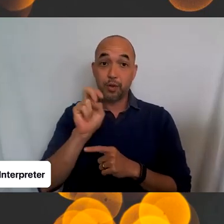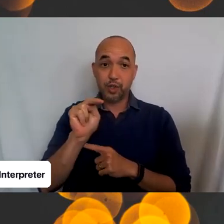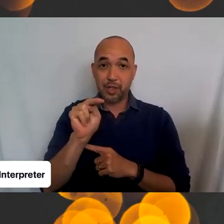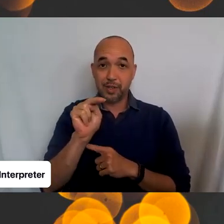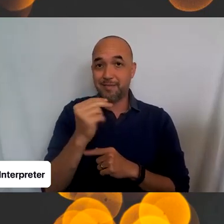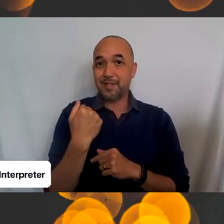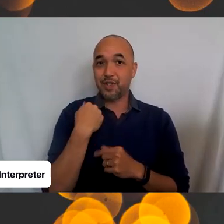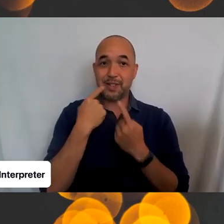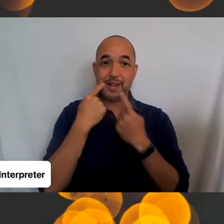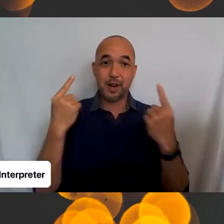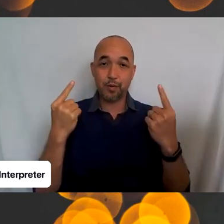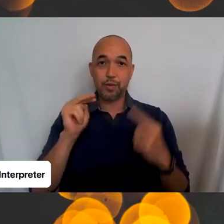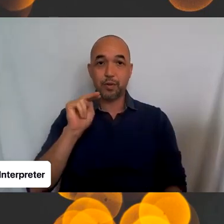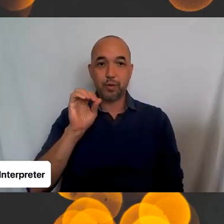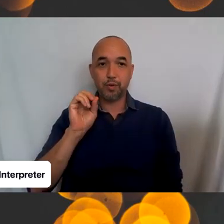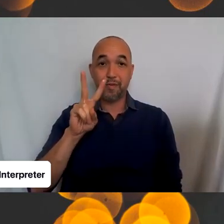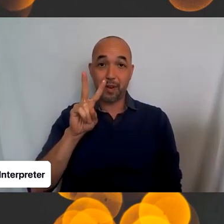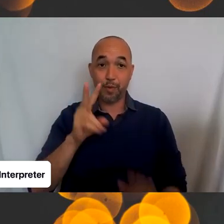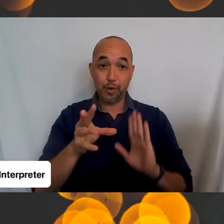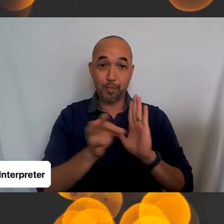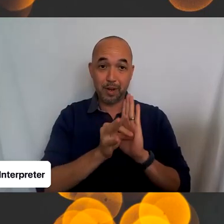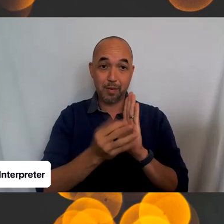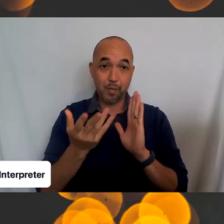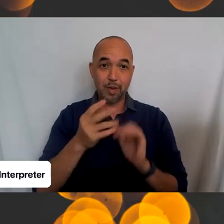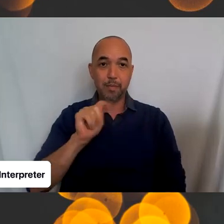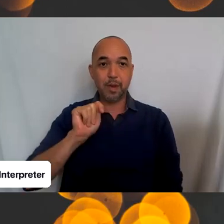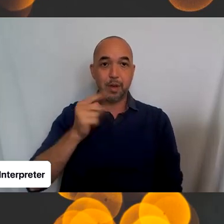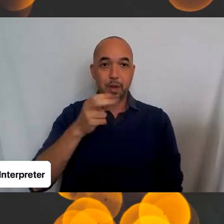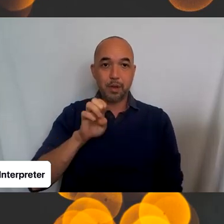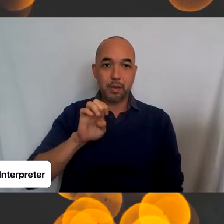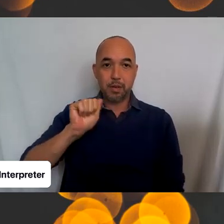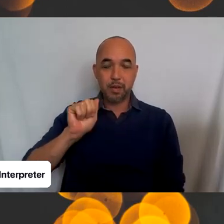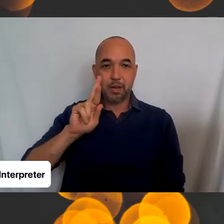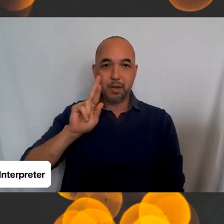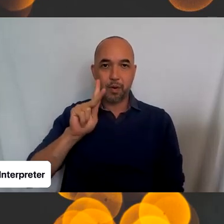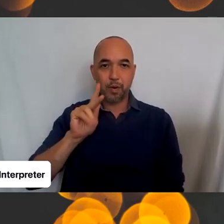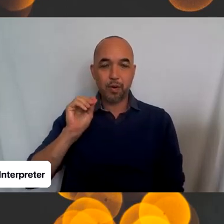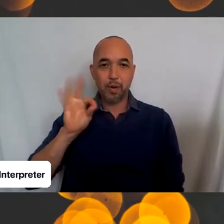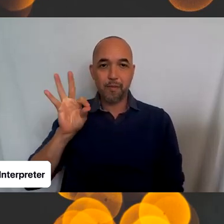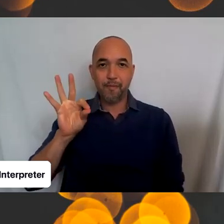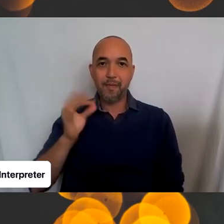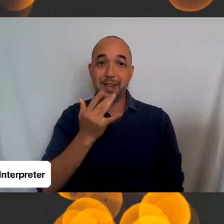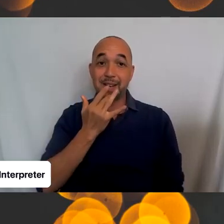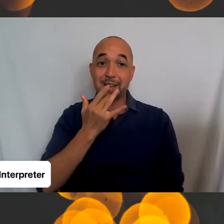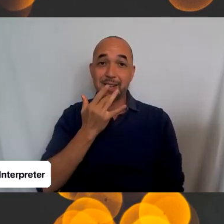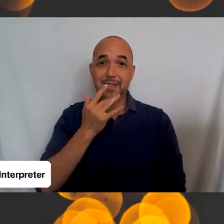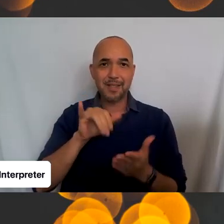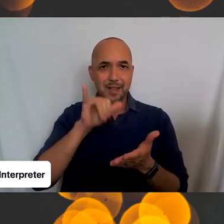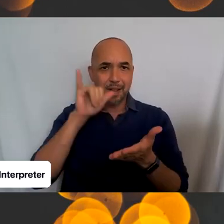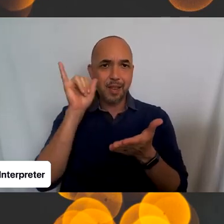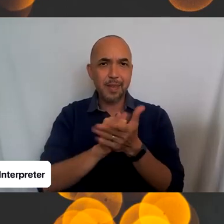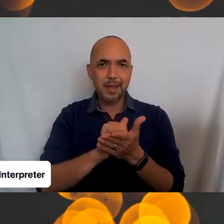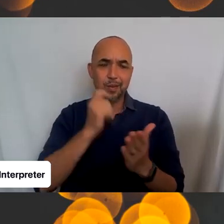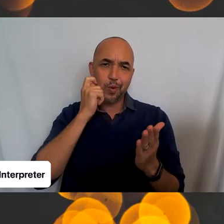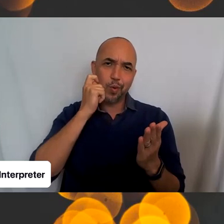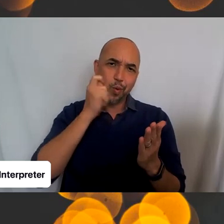pick, her book club pick, The Arc of Taste. Ooh, yes. It's a really cool illustrated encyclopedia about the heritage